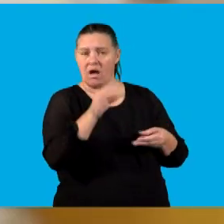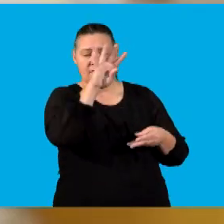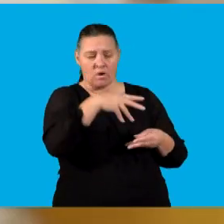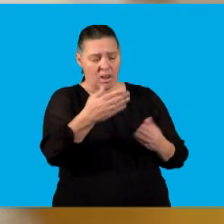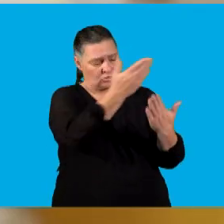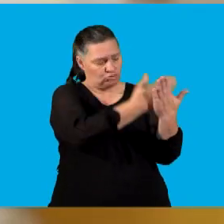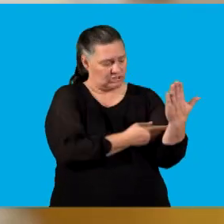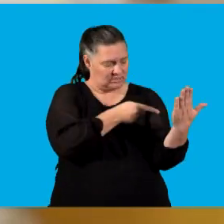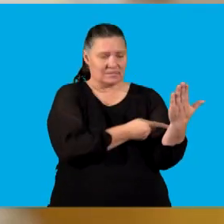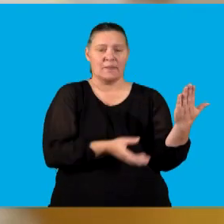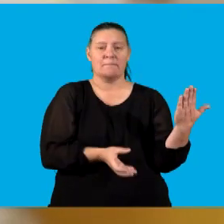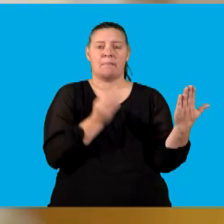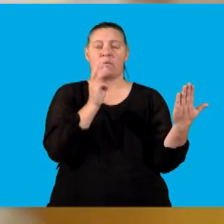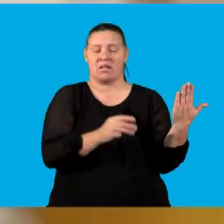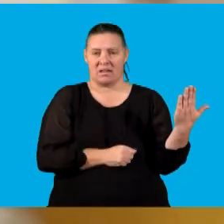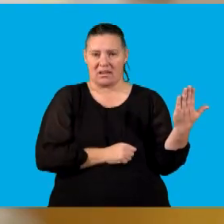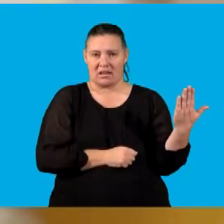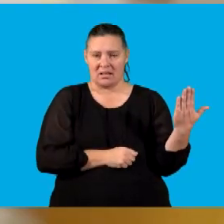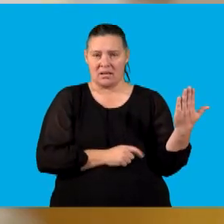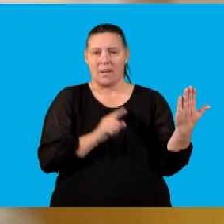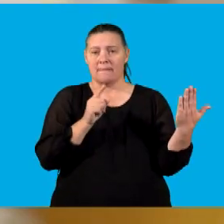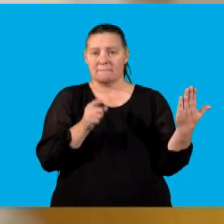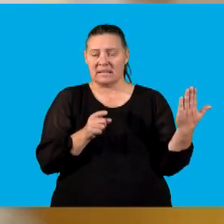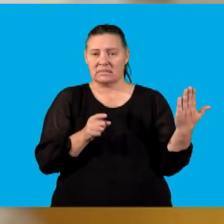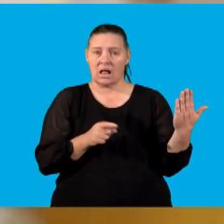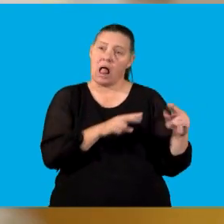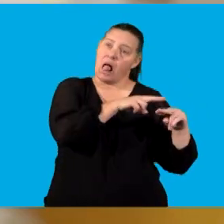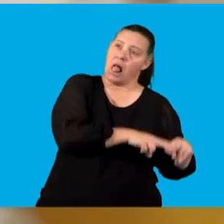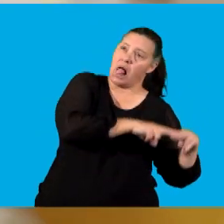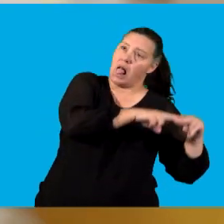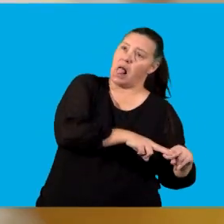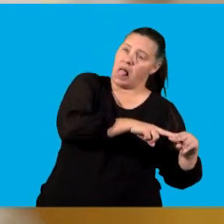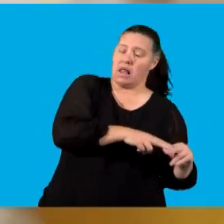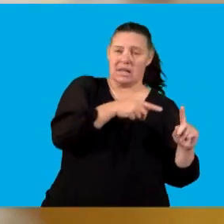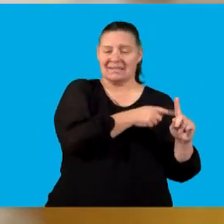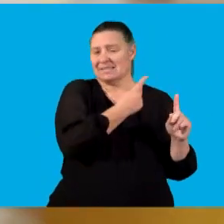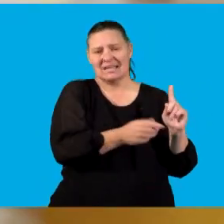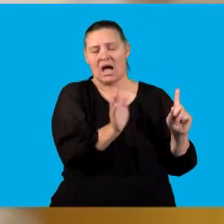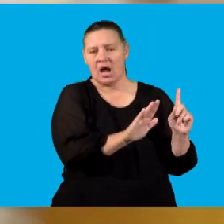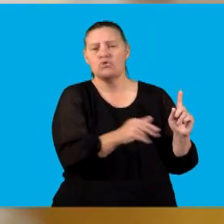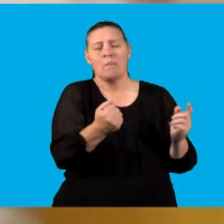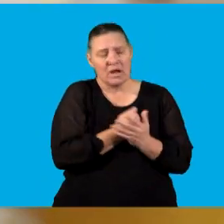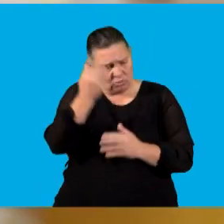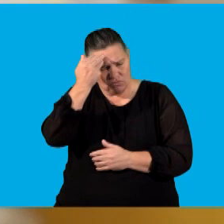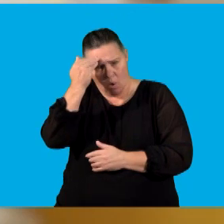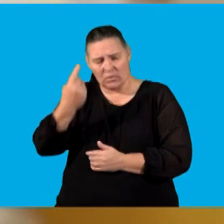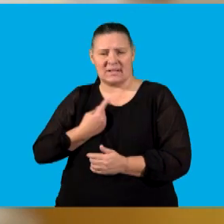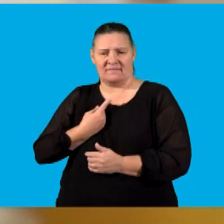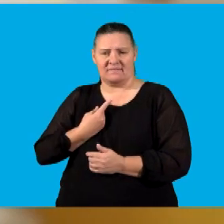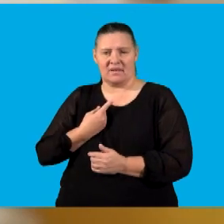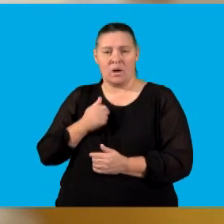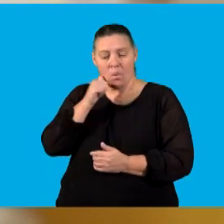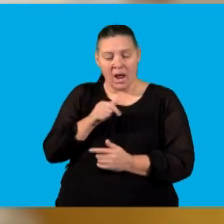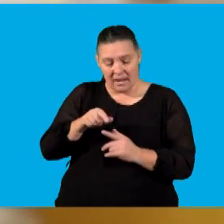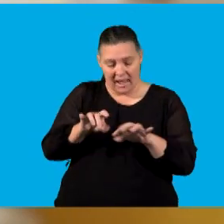formula sheet. However, you don't need to over-rely on the formula sheet. You need to know the formulas so that